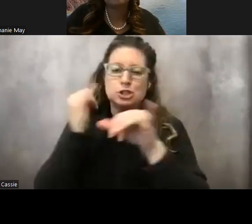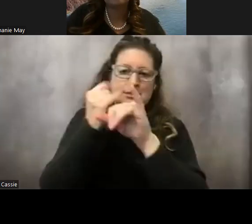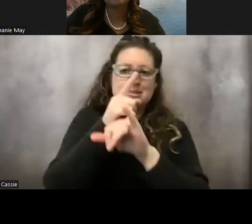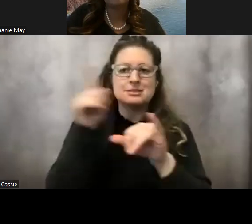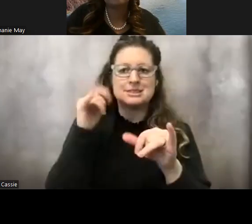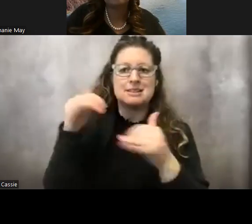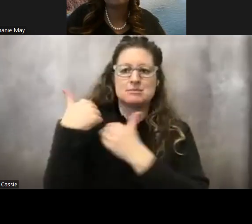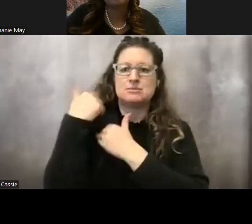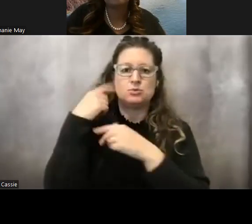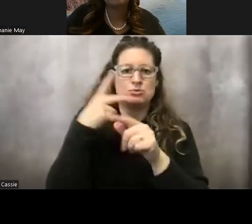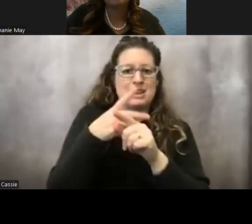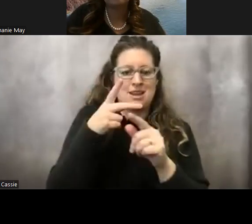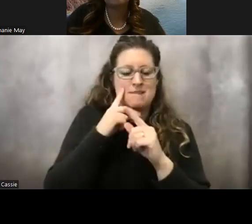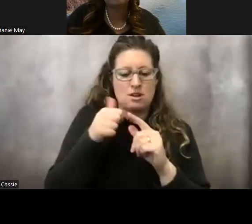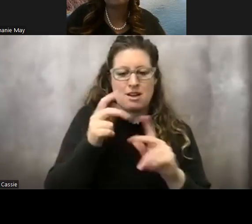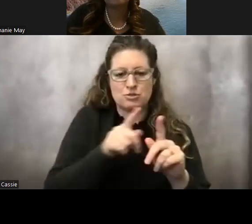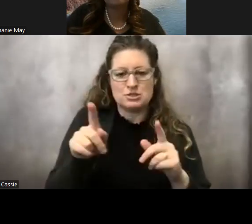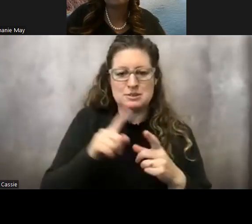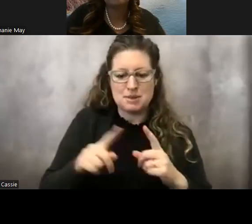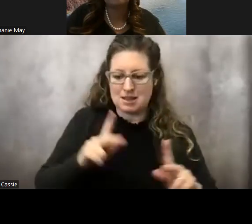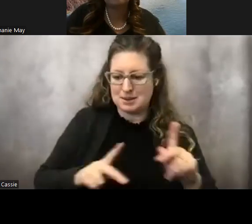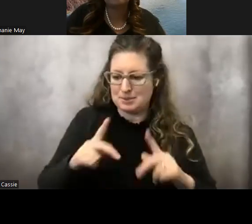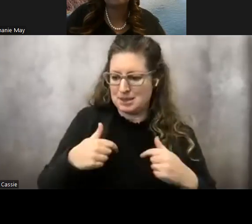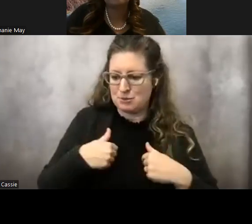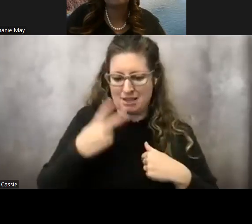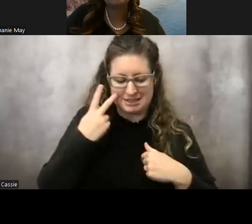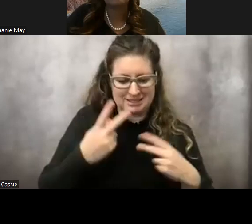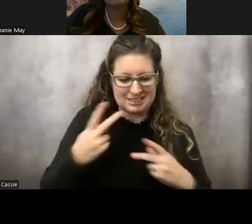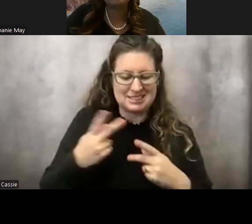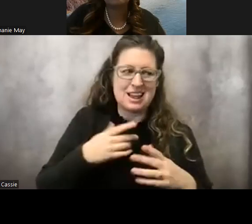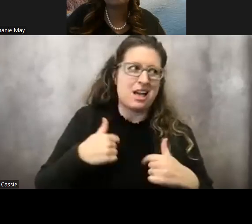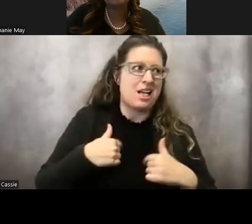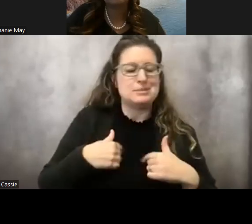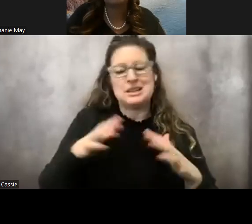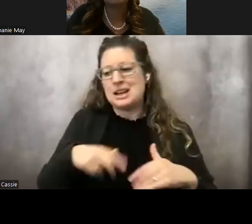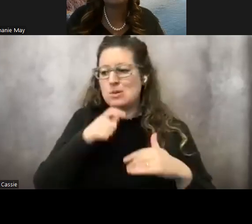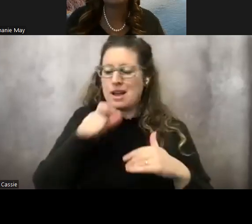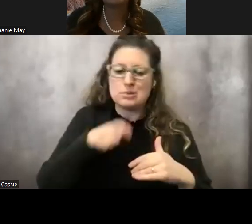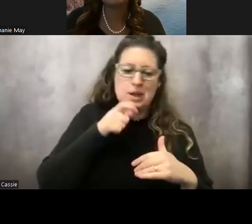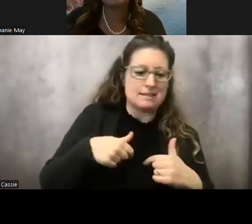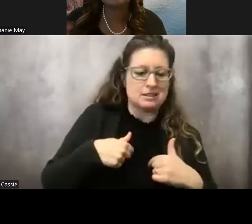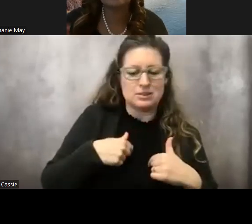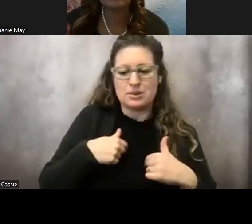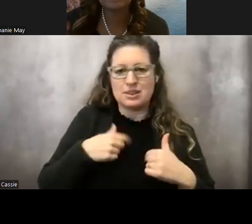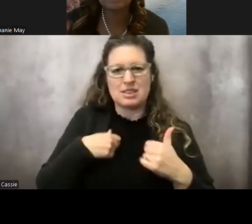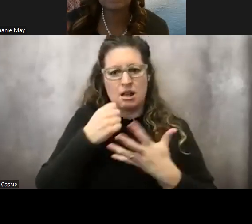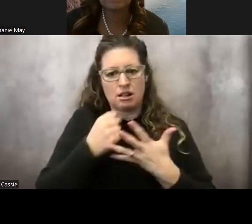to care for themselves because they're waiting for other people to tell them that they should. So if we want to get this ball rolling, we actually have to